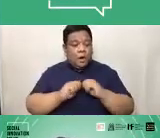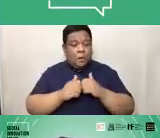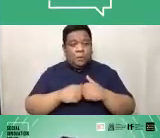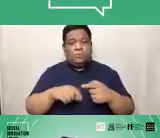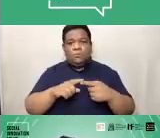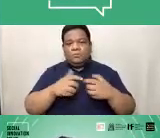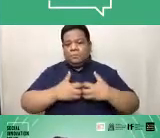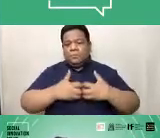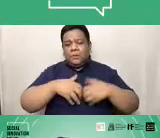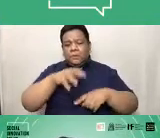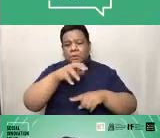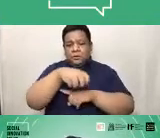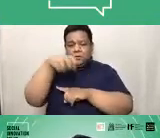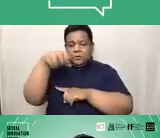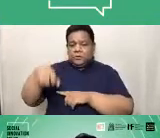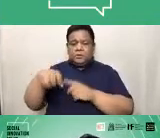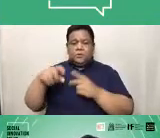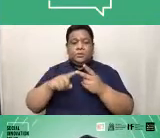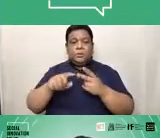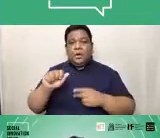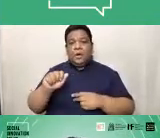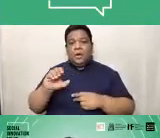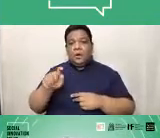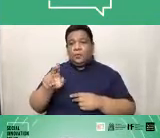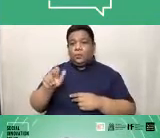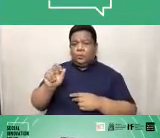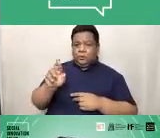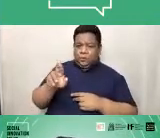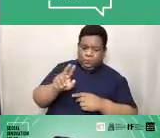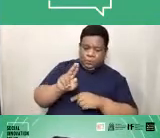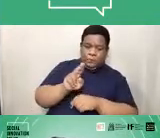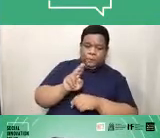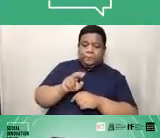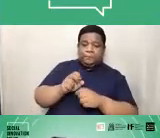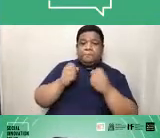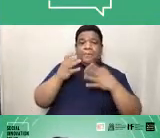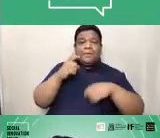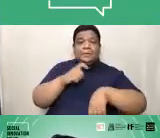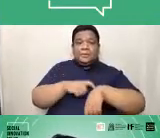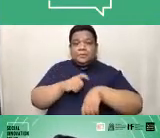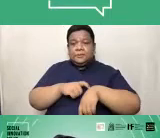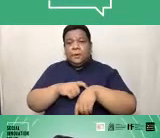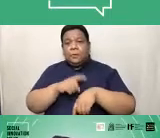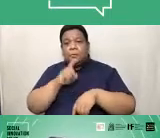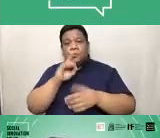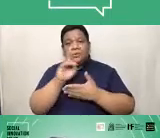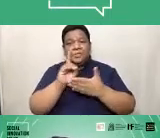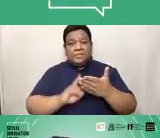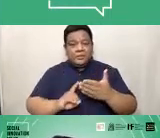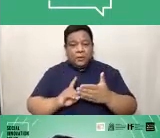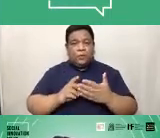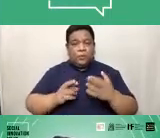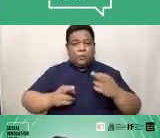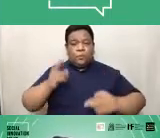grabbers or actuators. And the interesting part is, many times, the designs for many robots are actually inspired by